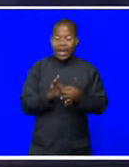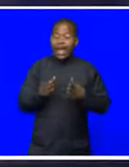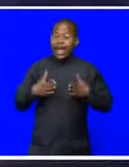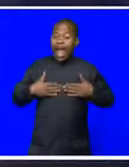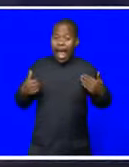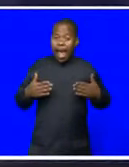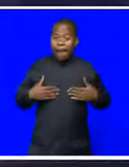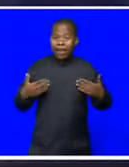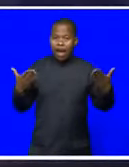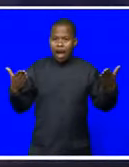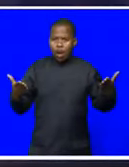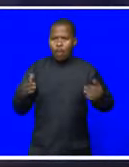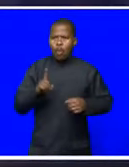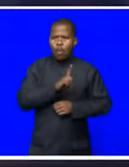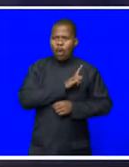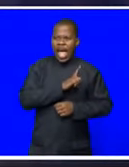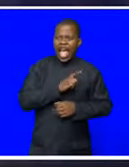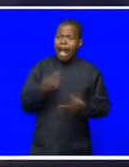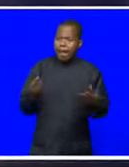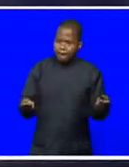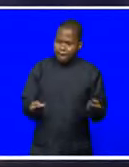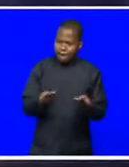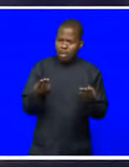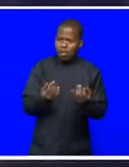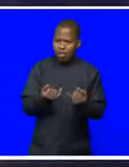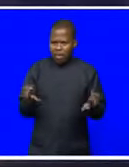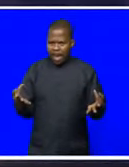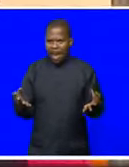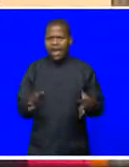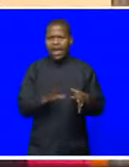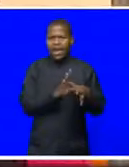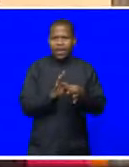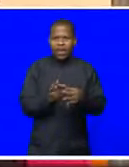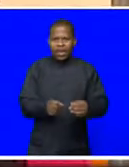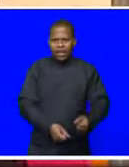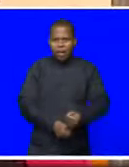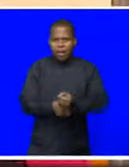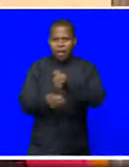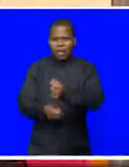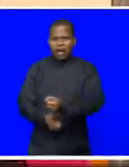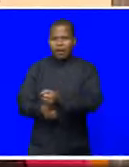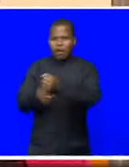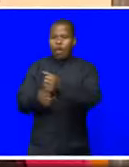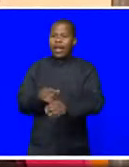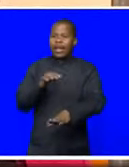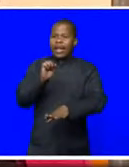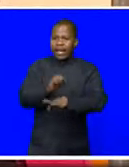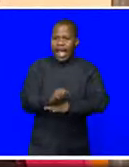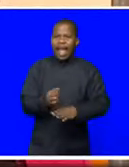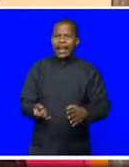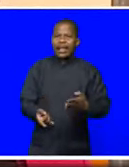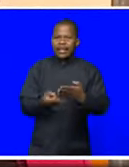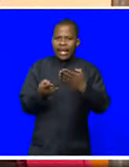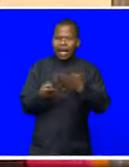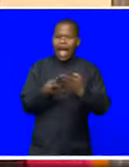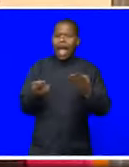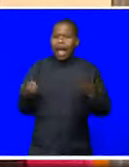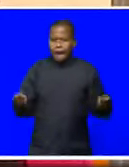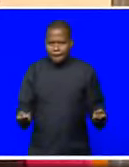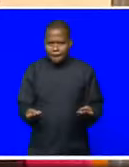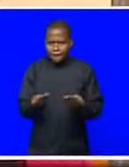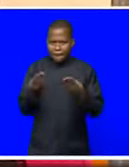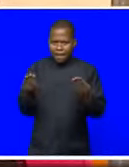everyone join hands with Eswatini Hospice at Home to meet the needs of